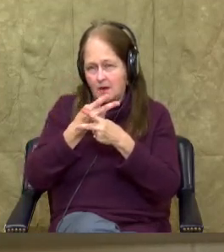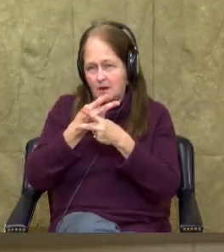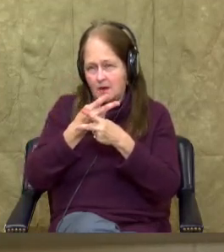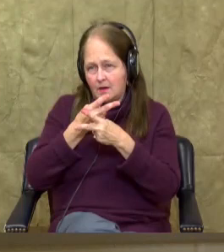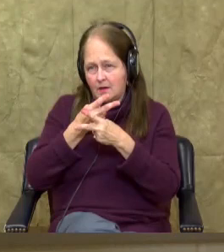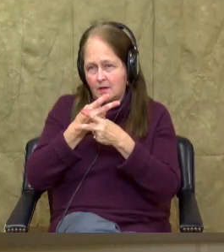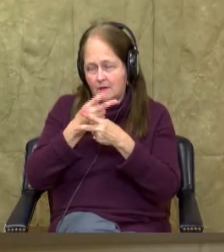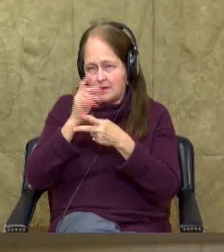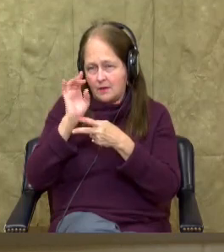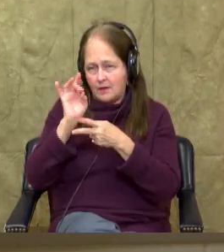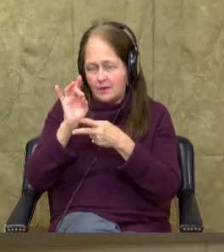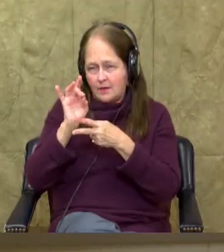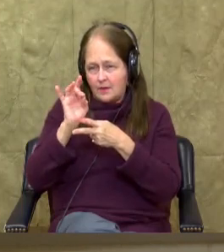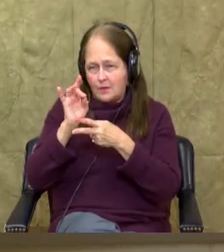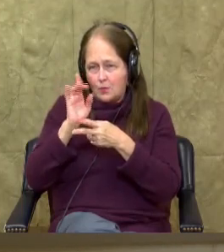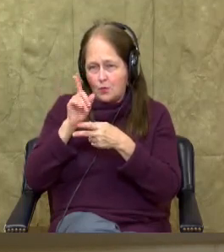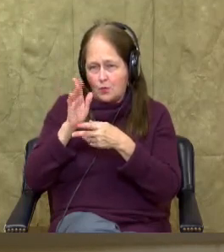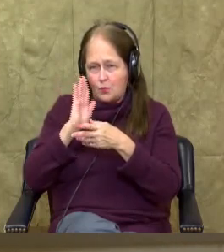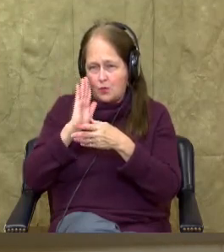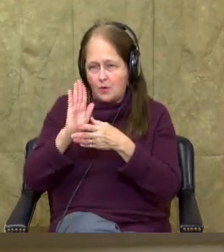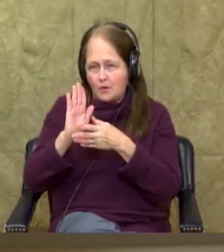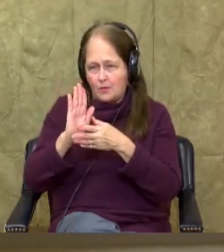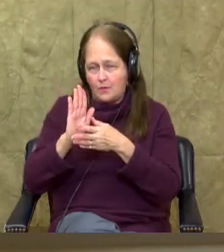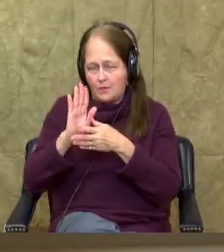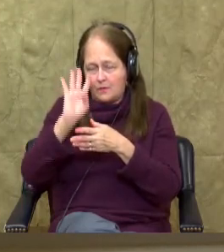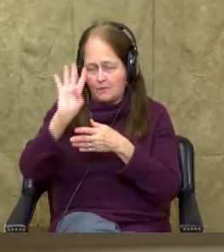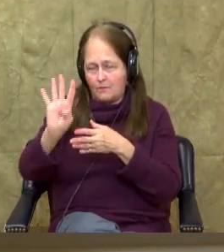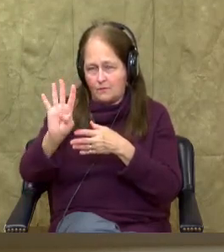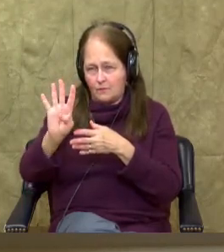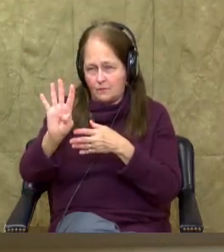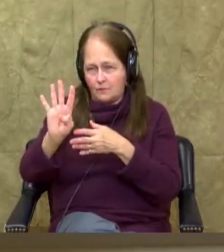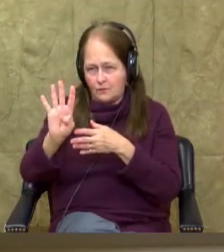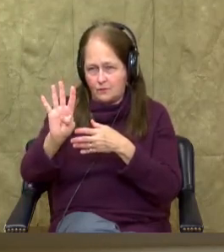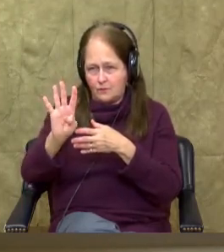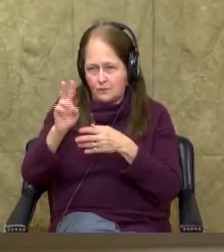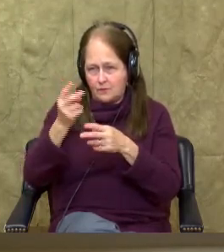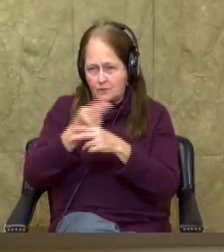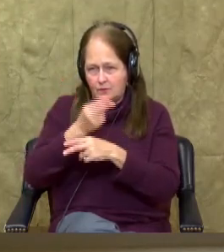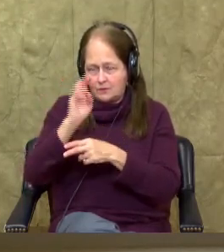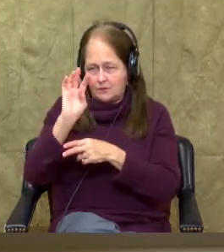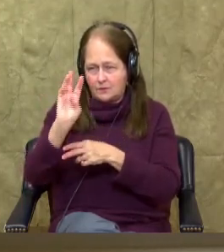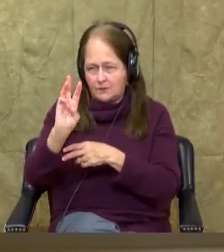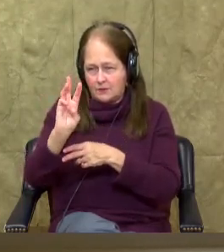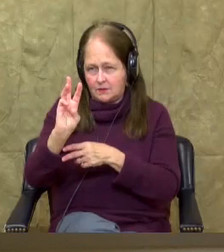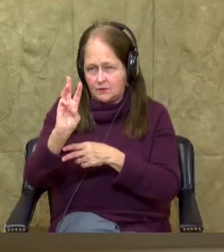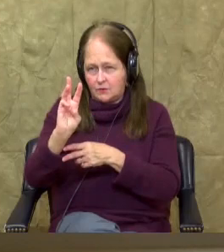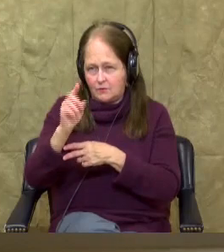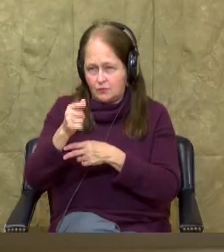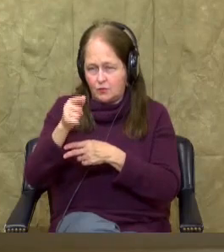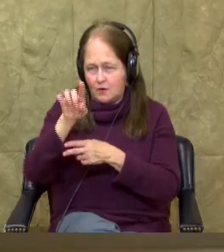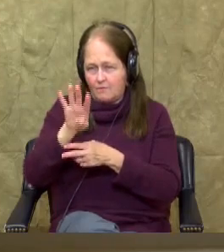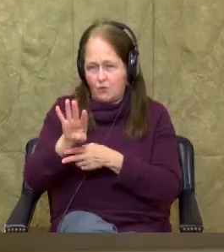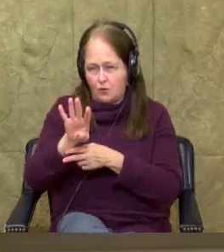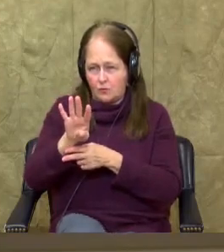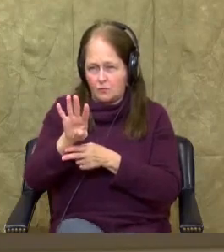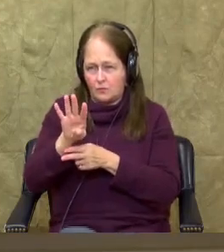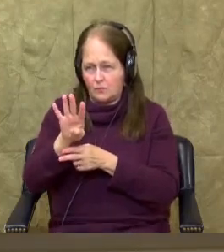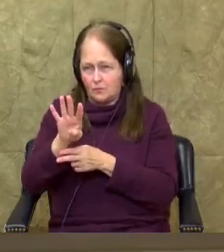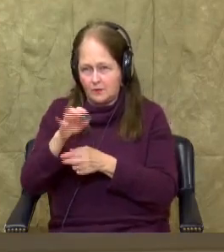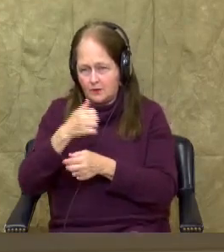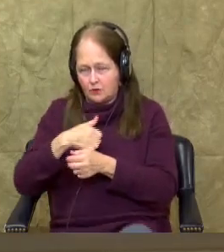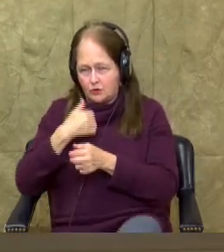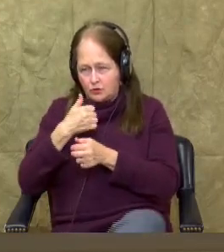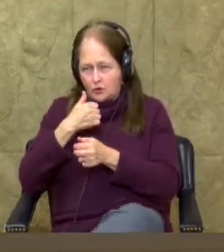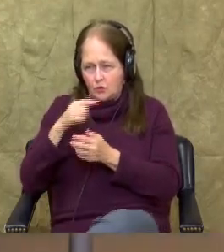I'm so messing up on this. It's going to be 4 times 6 is 24. Okay, sorry